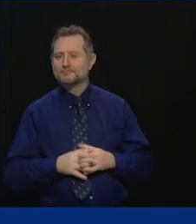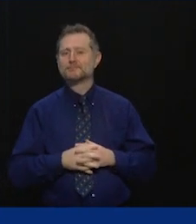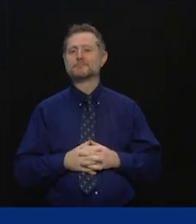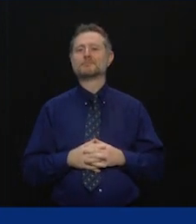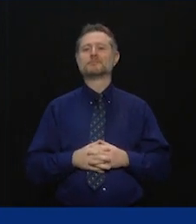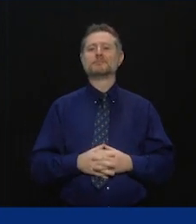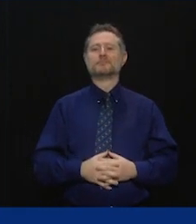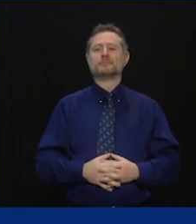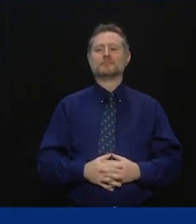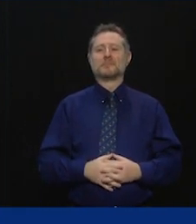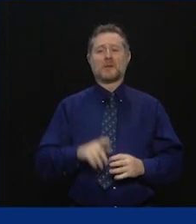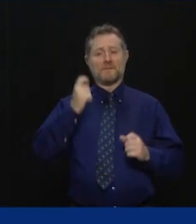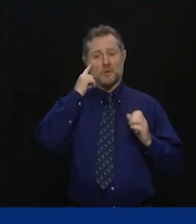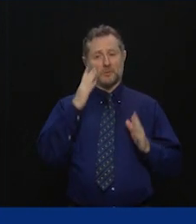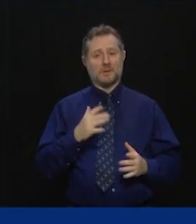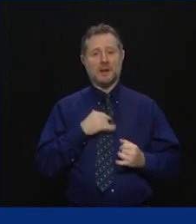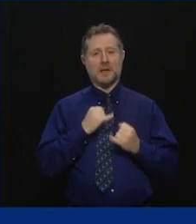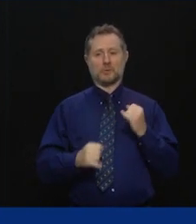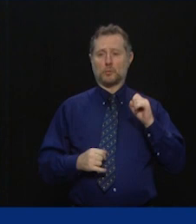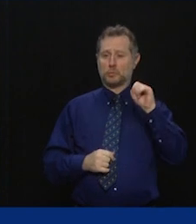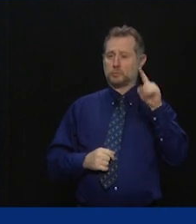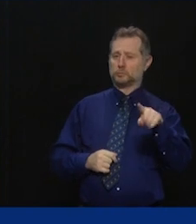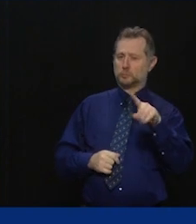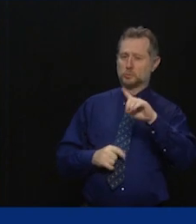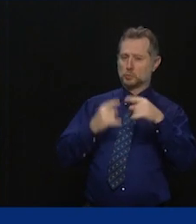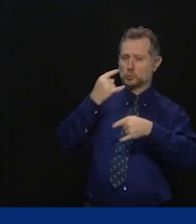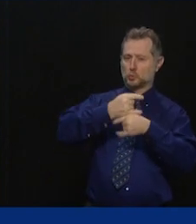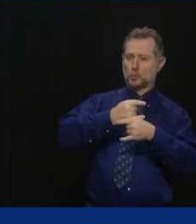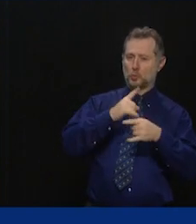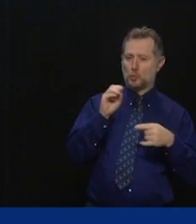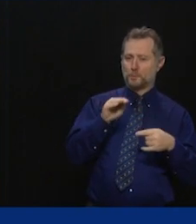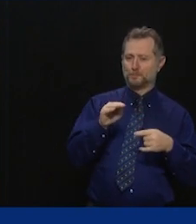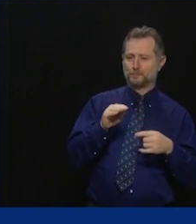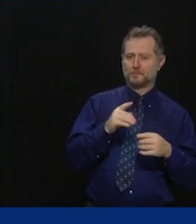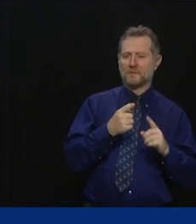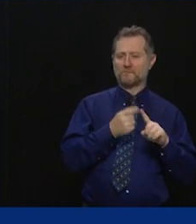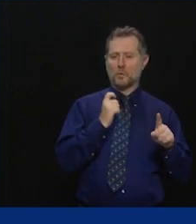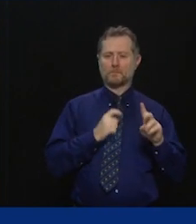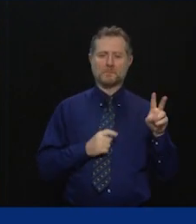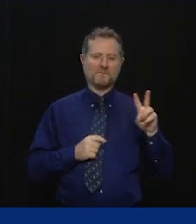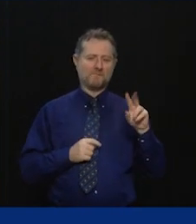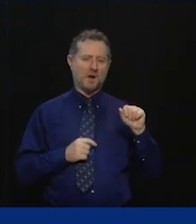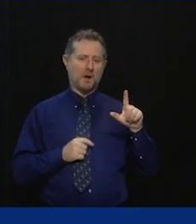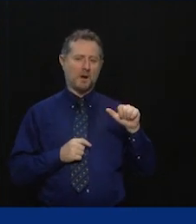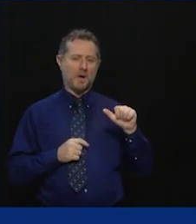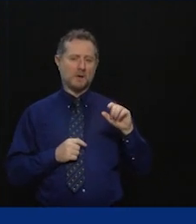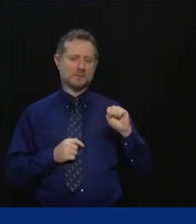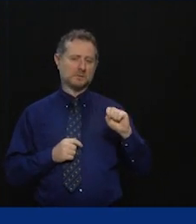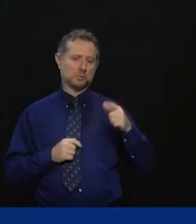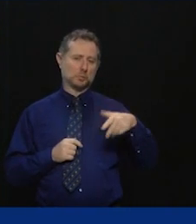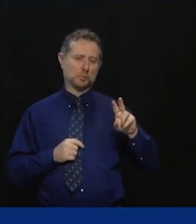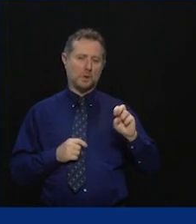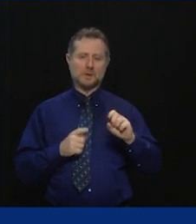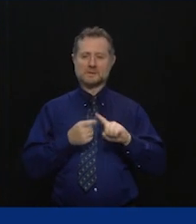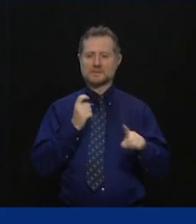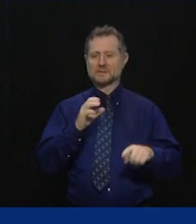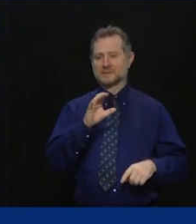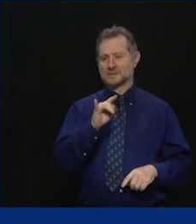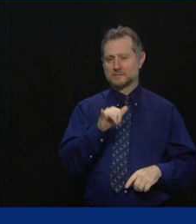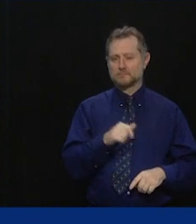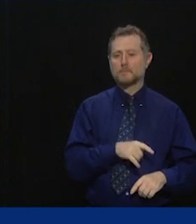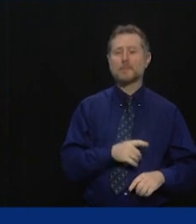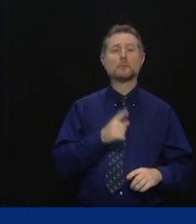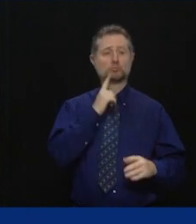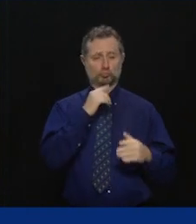Governor, this is our last Zoom question. This comes from Josefa Velasquez of the city, and then we'll toss it back to you in the room. Okay. Hey, Governor.